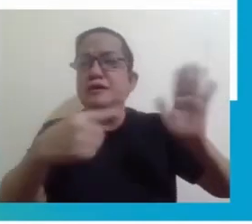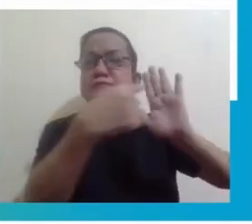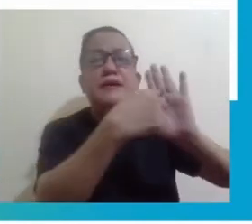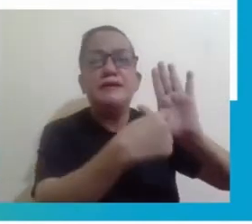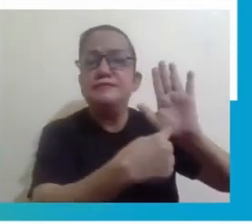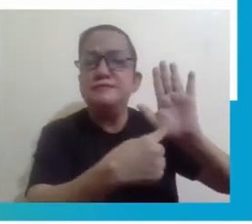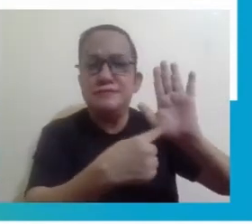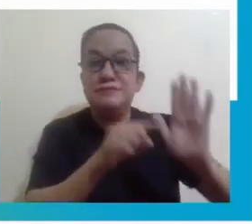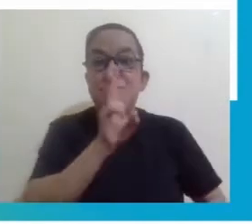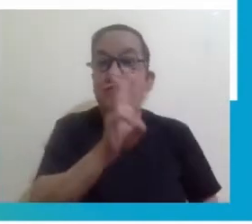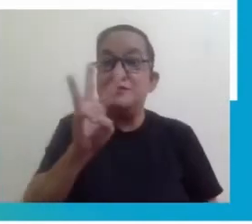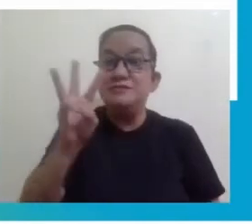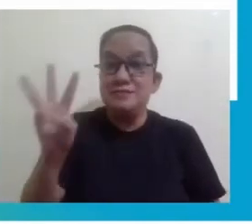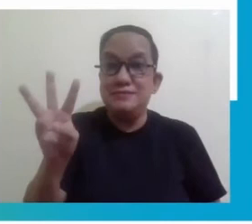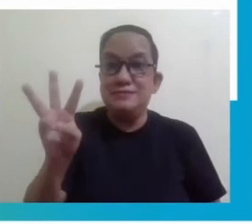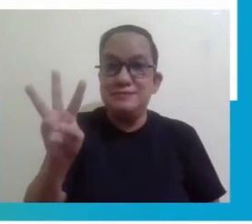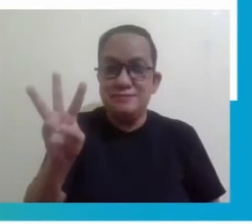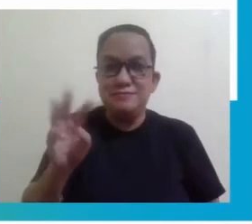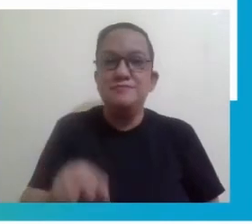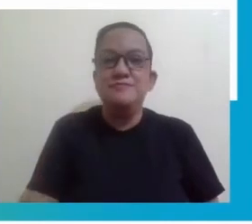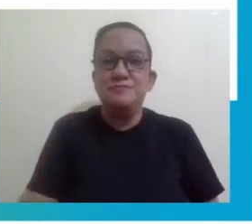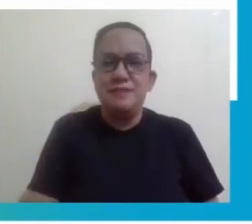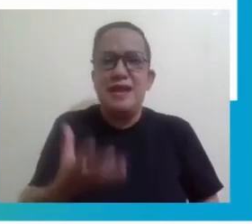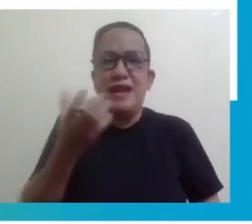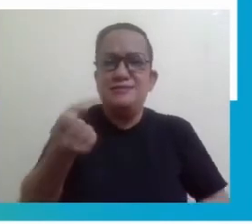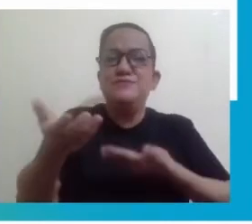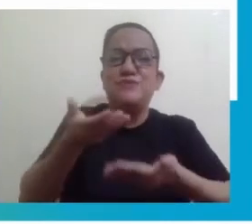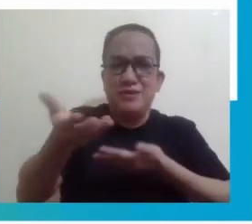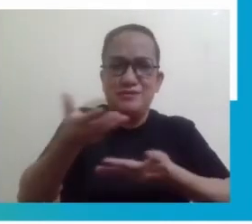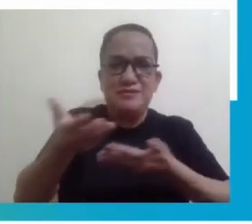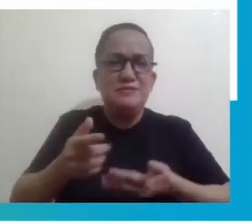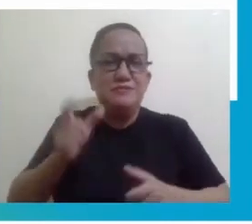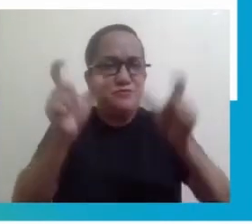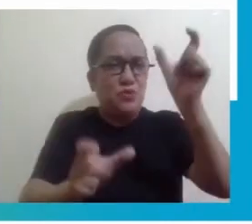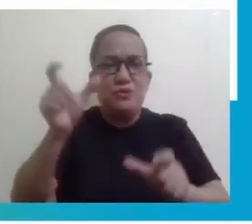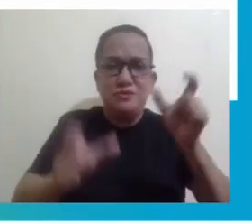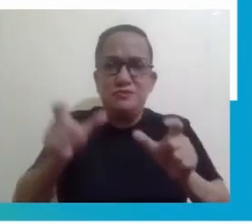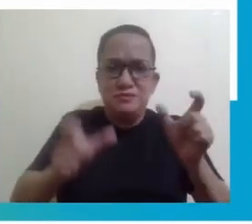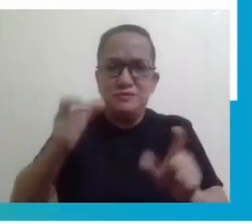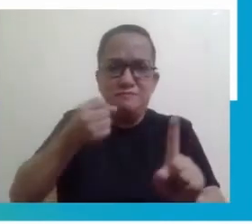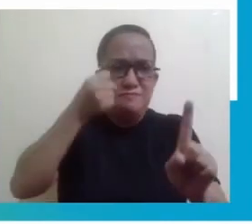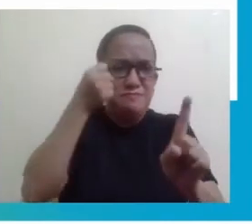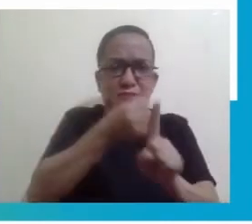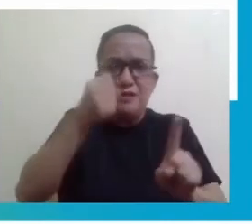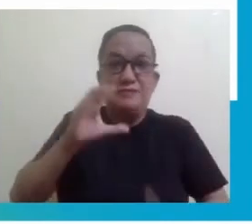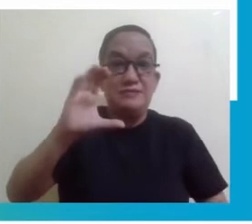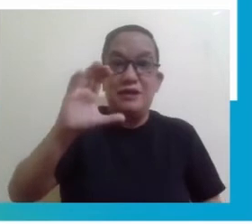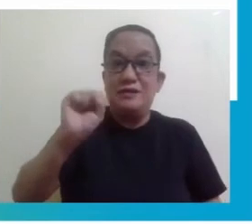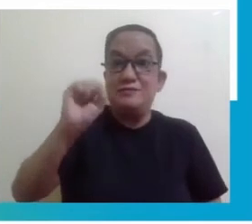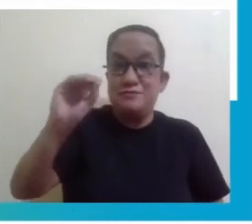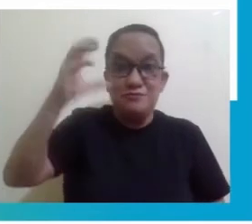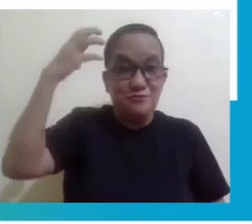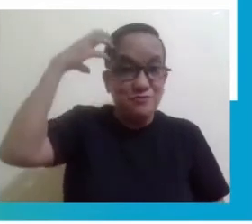a stakeholder consultation to cover project-affected people, CSOs, government officials, and private